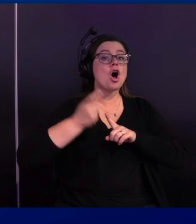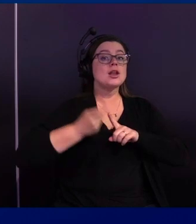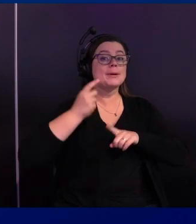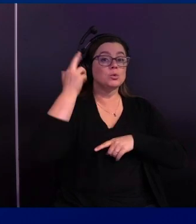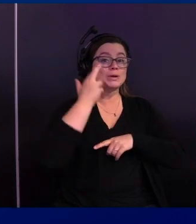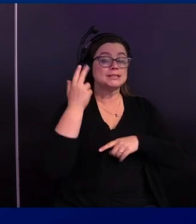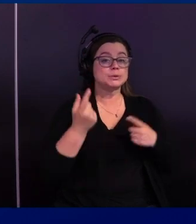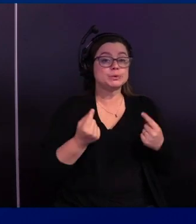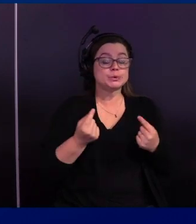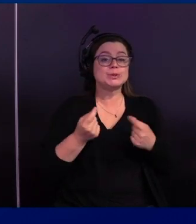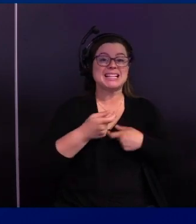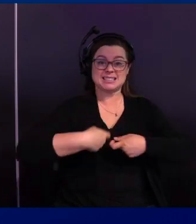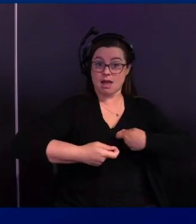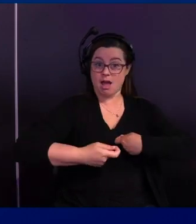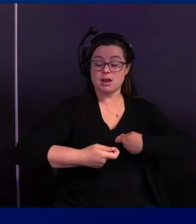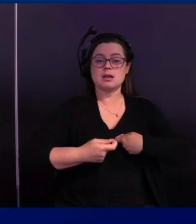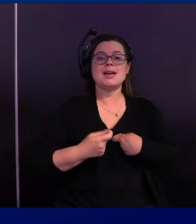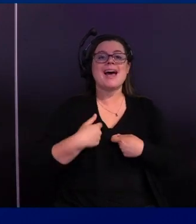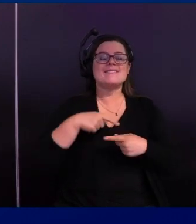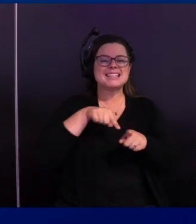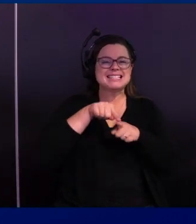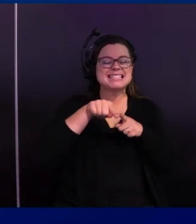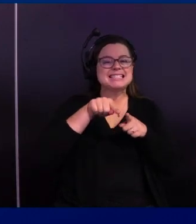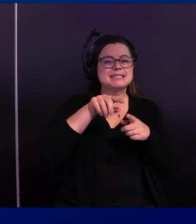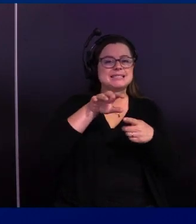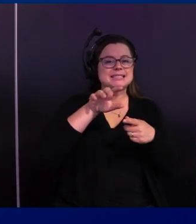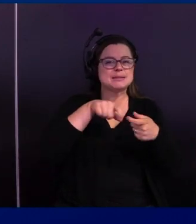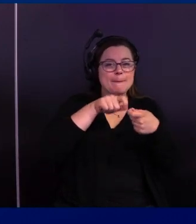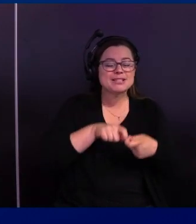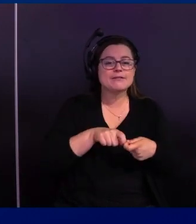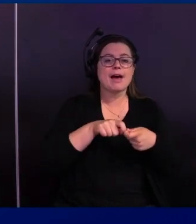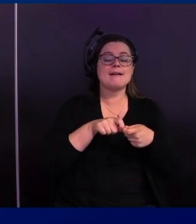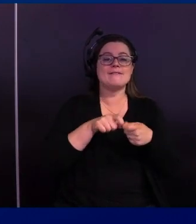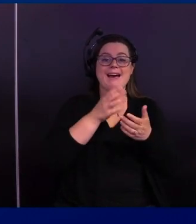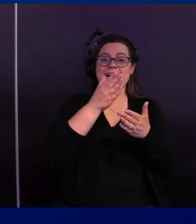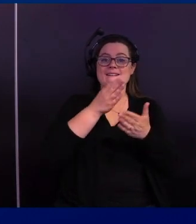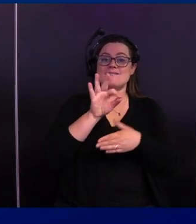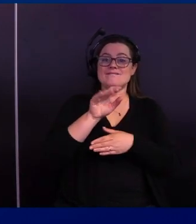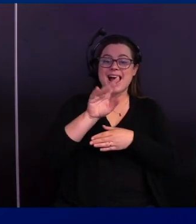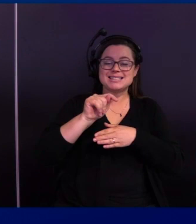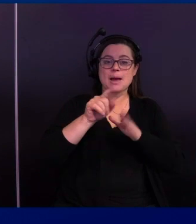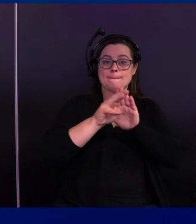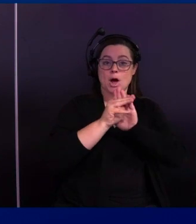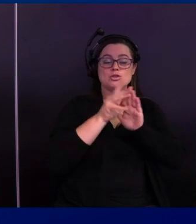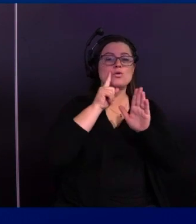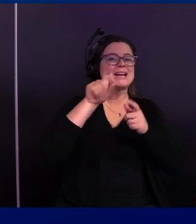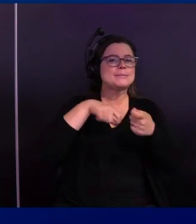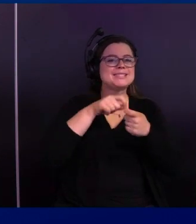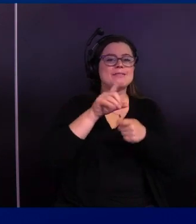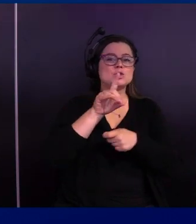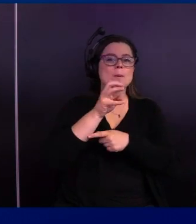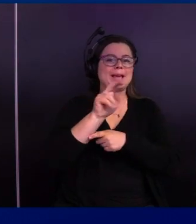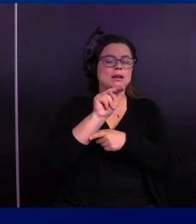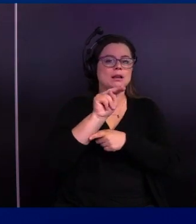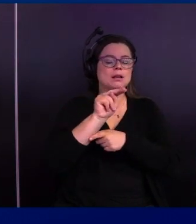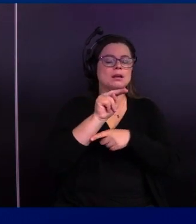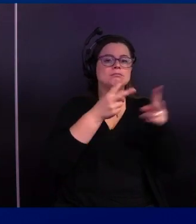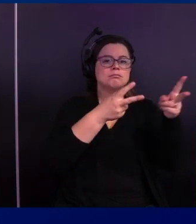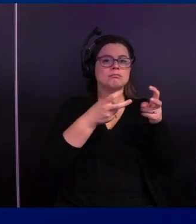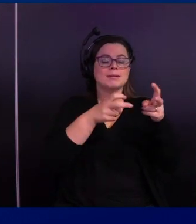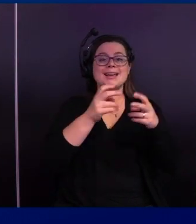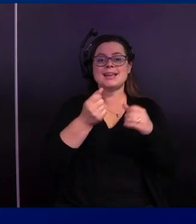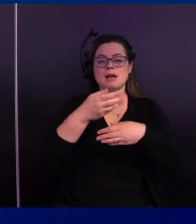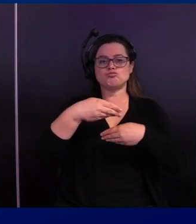has specialized fact models about a specific domain, and from that model, it can derive new